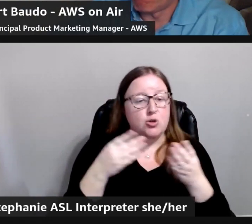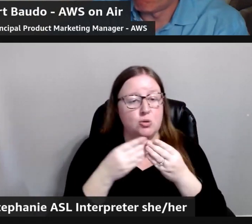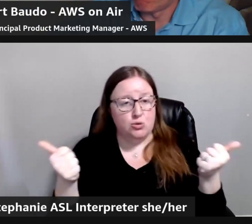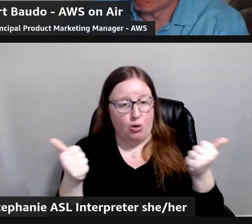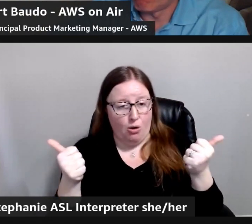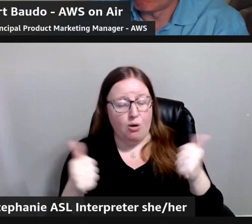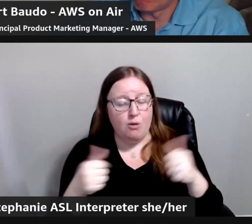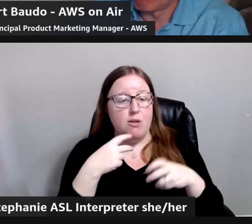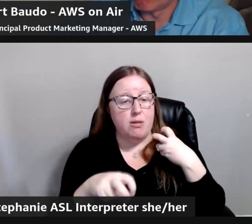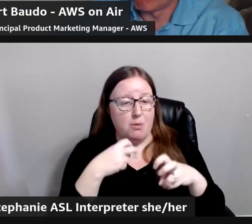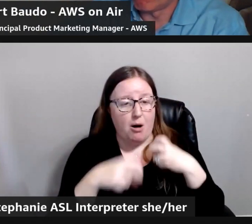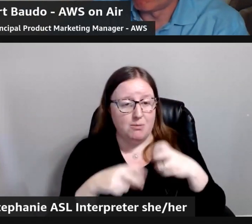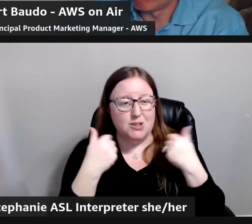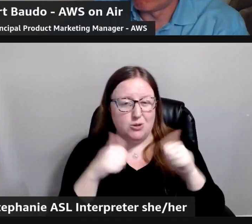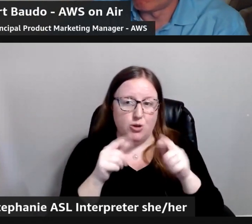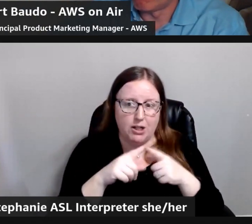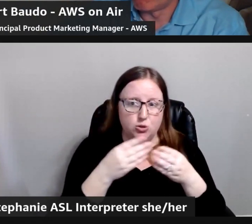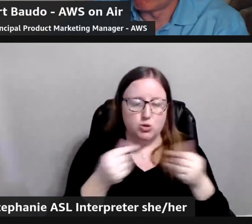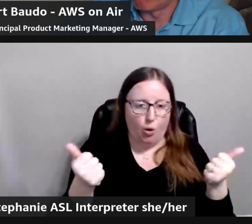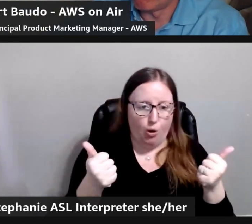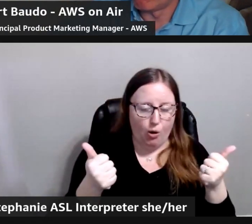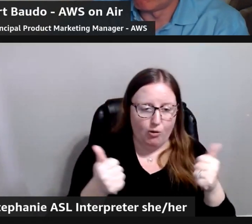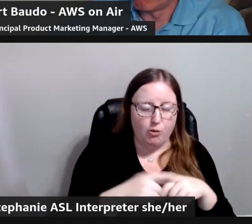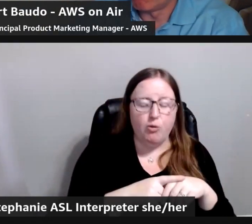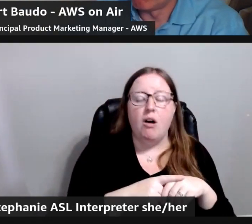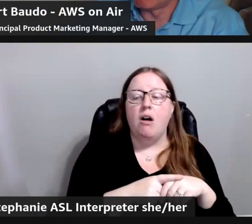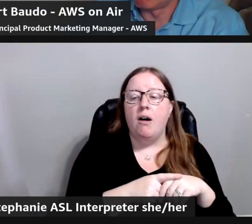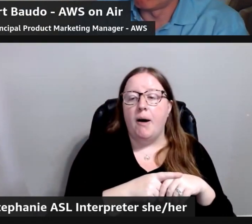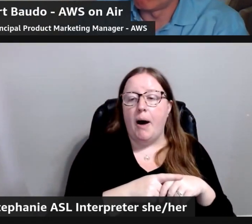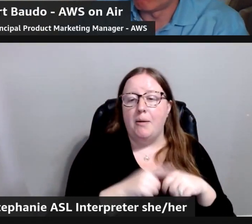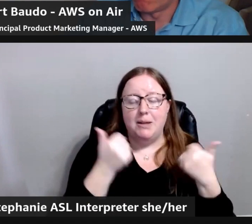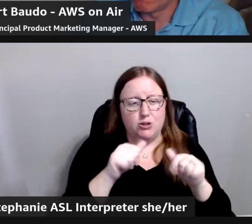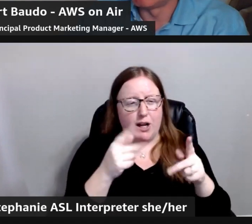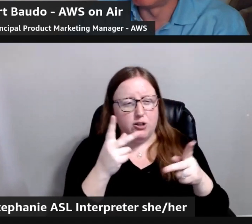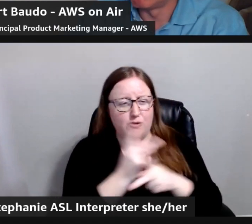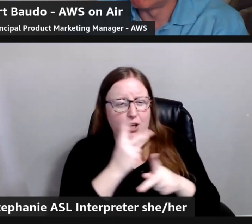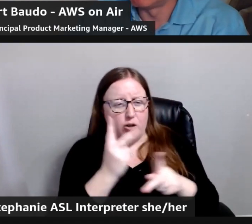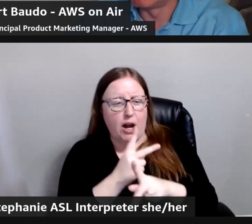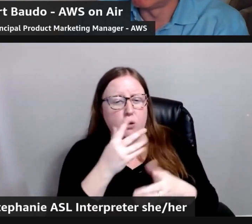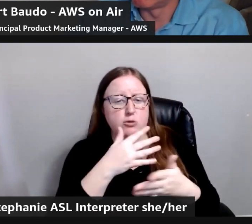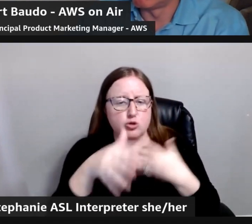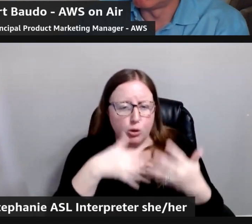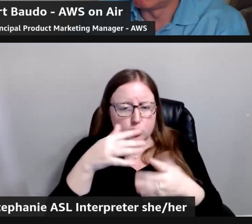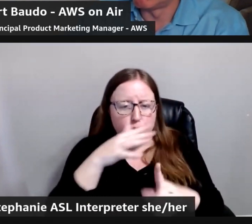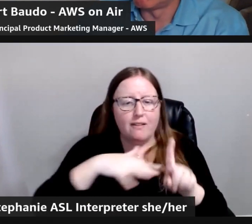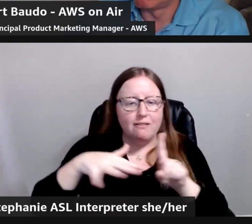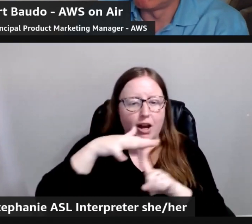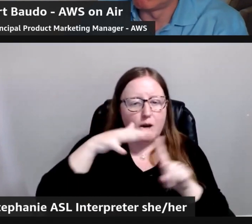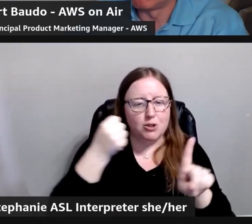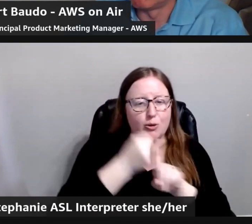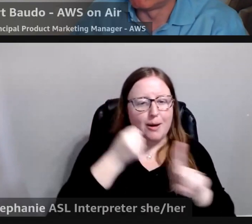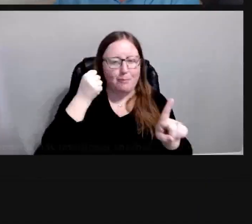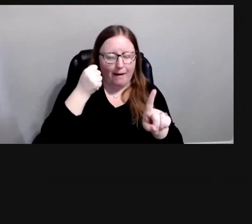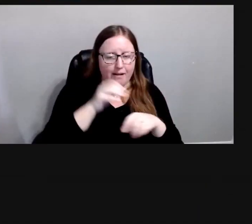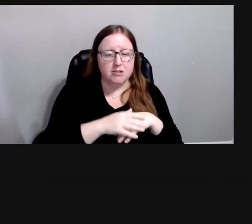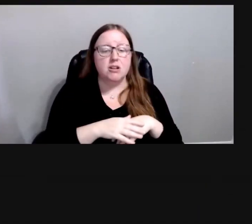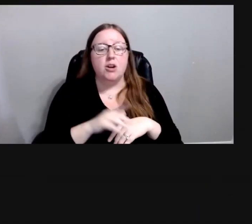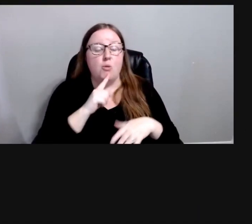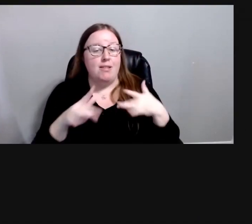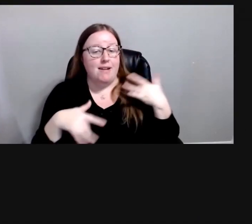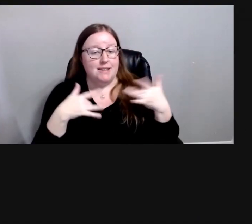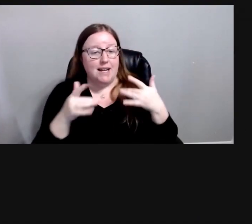the problems that they're trying to solve as they try to work on both social and environmental impact and sustainability. And what really excites us is